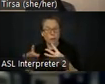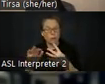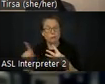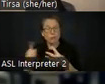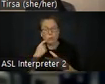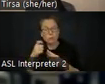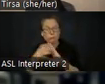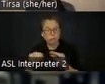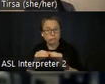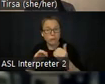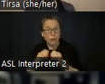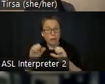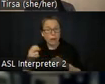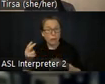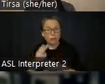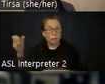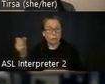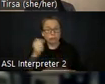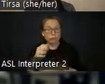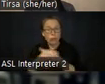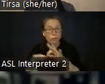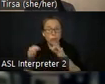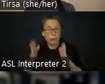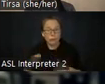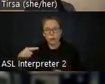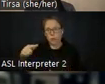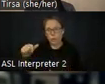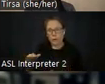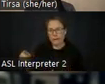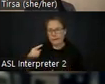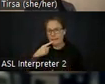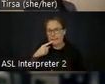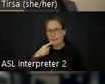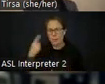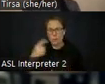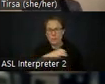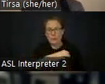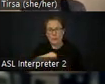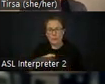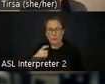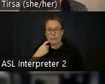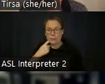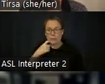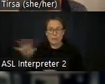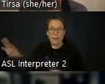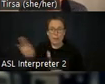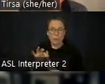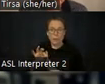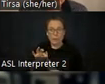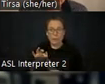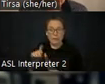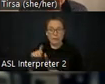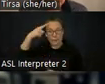happen. I noticed in the Q&A there was a reference to one of the commissions that was just appointed, the Government